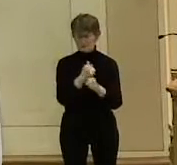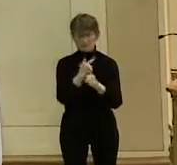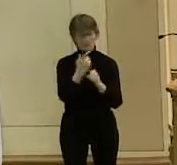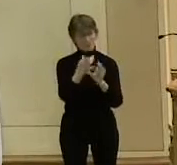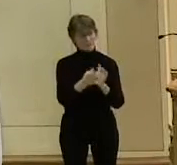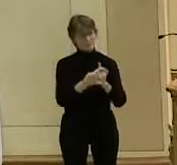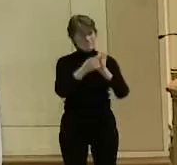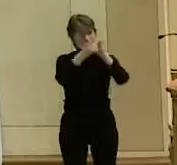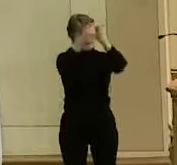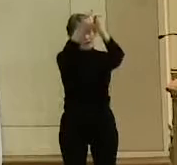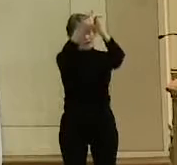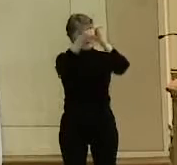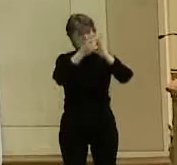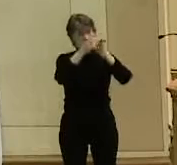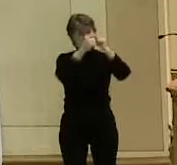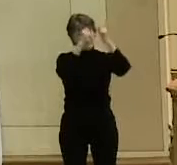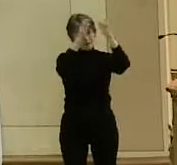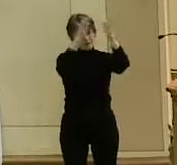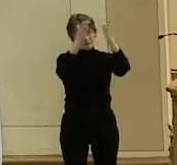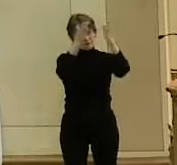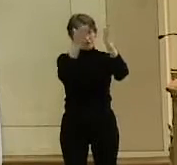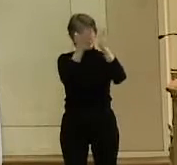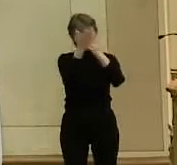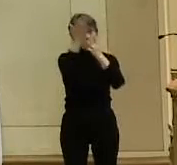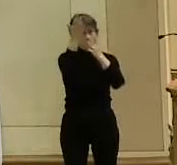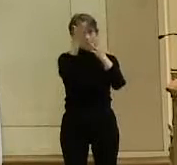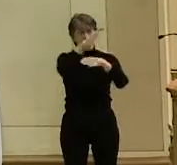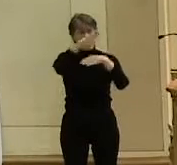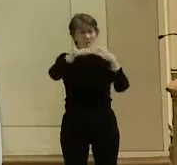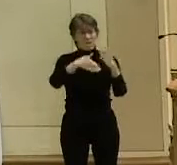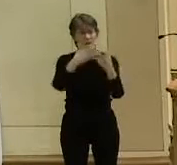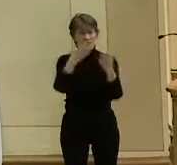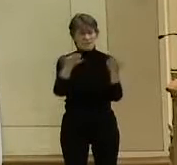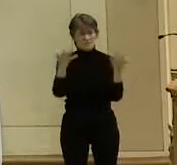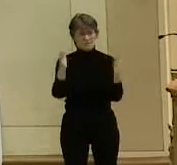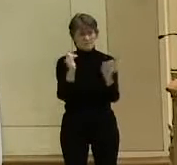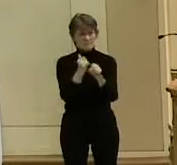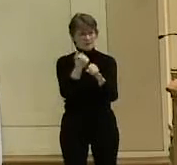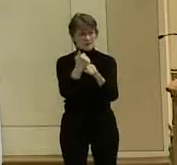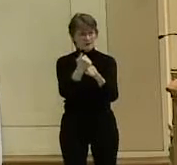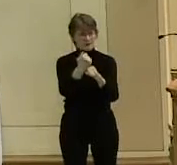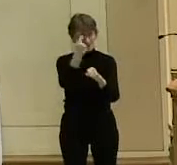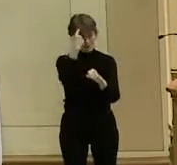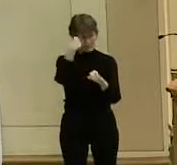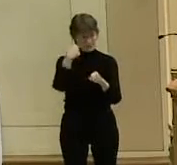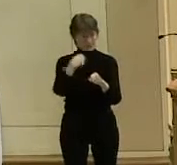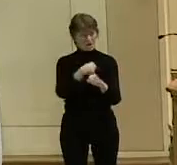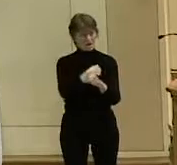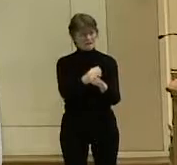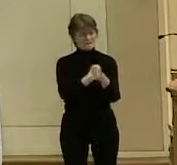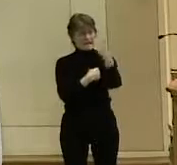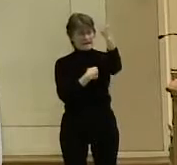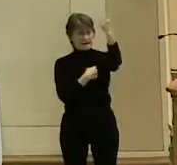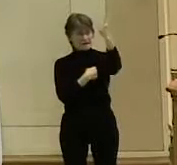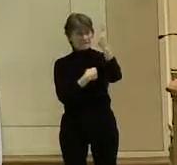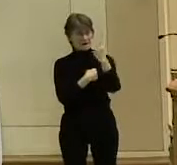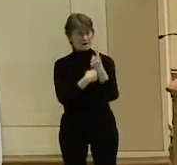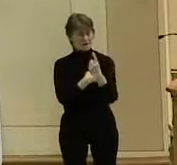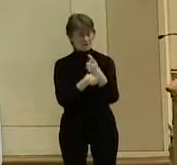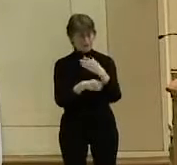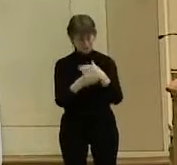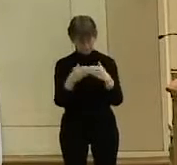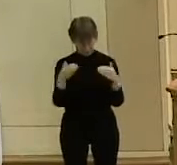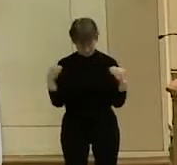consubstantial with the Father. Through him all things were made. For us men and for our salvation, he came down from